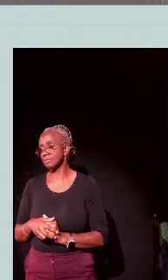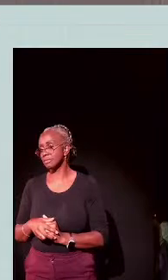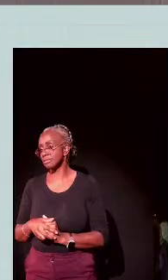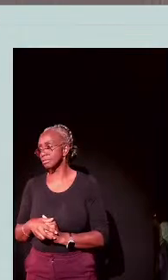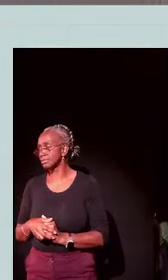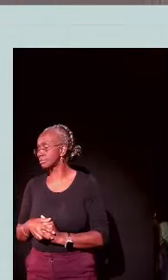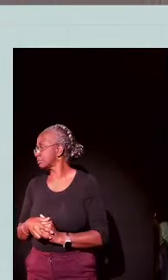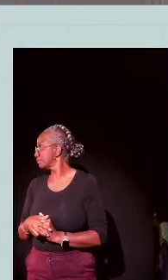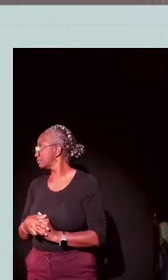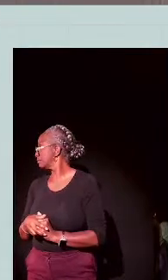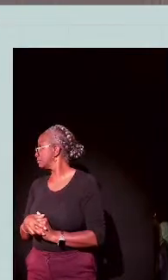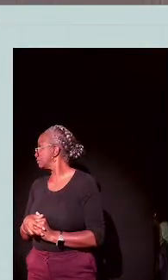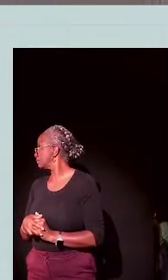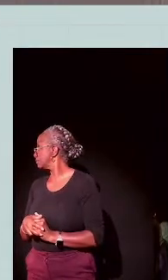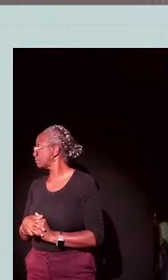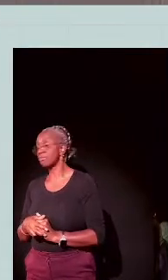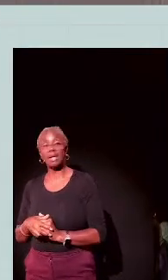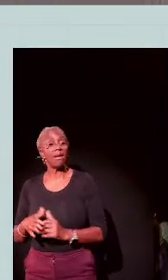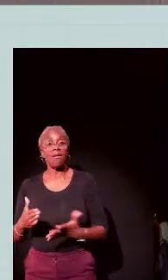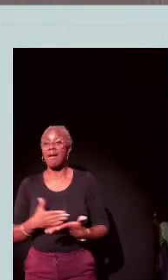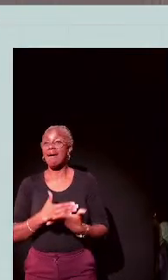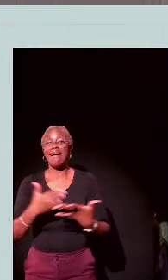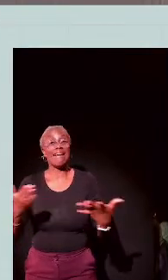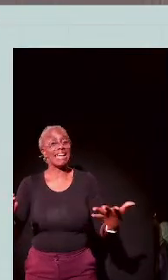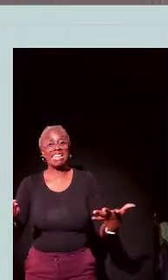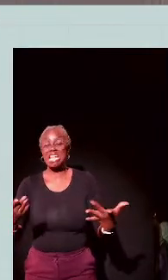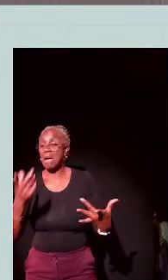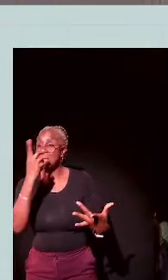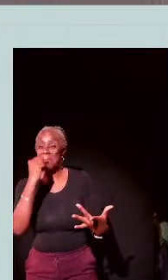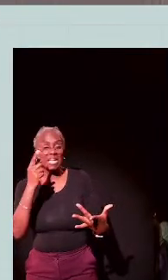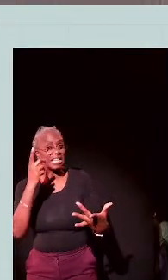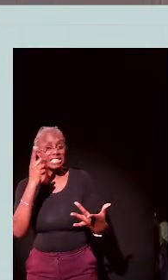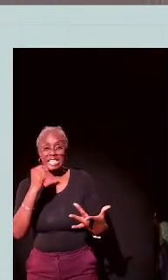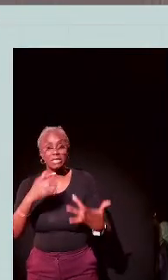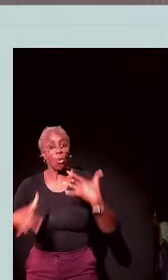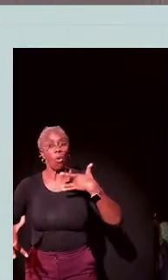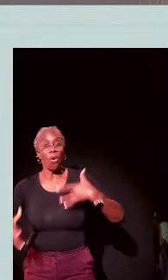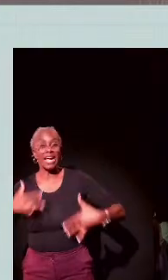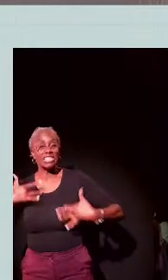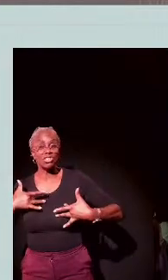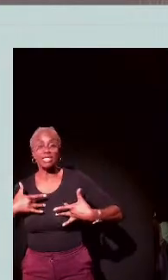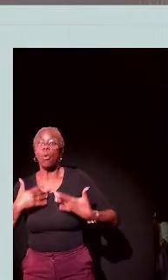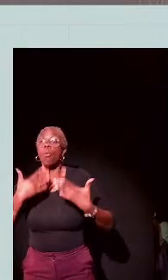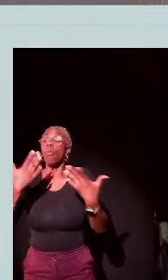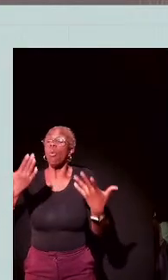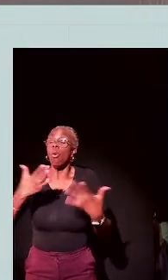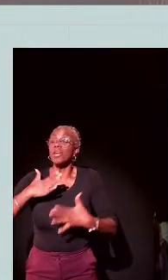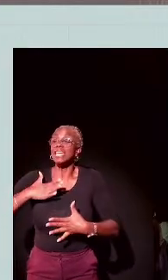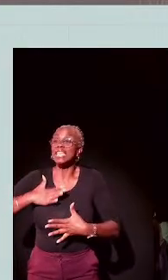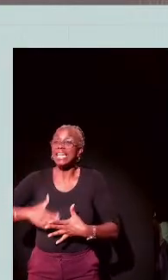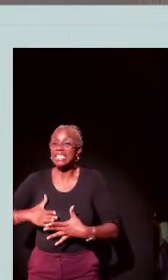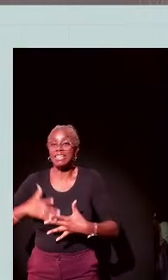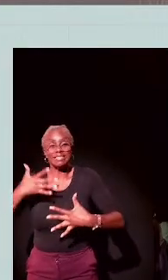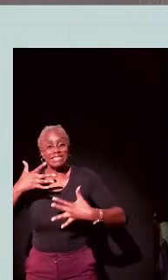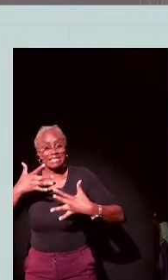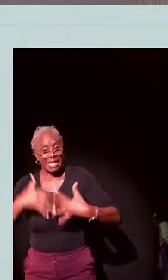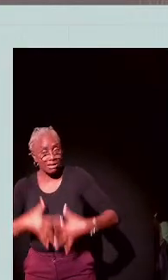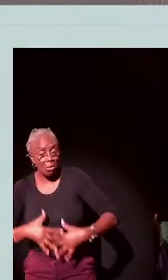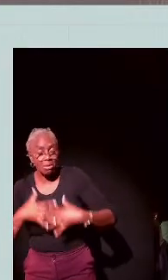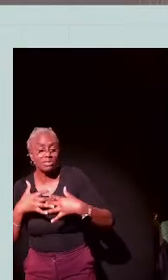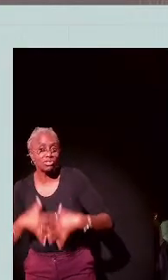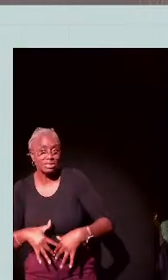I kind of want anybody with any kind of abilities or interests and needs and technology and what